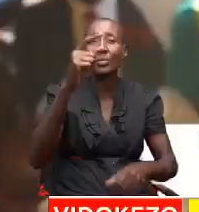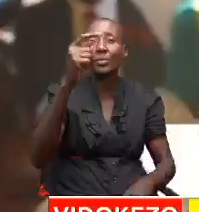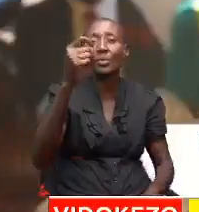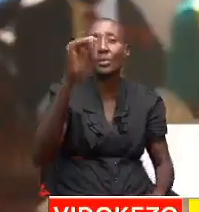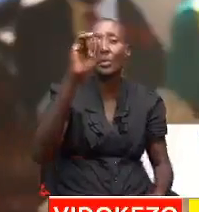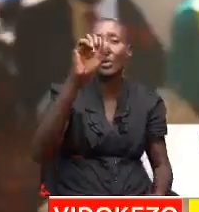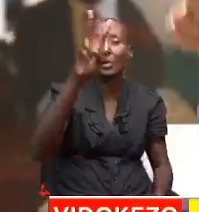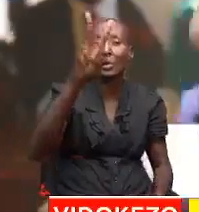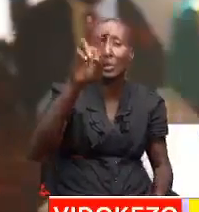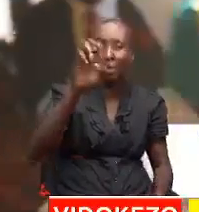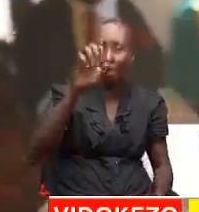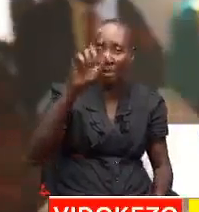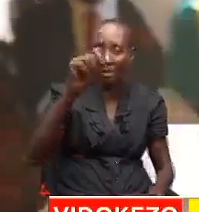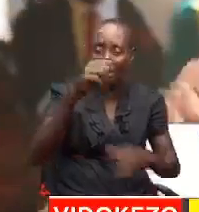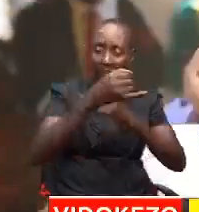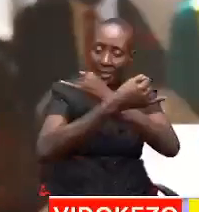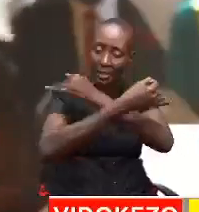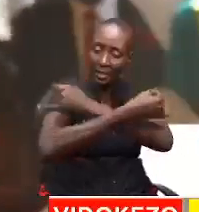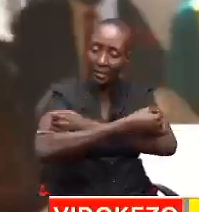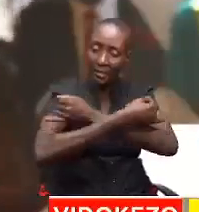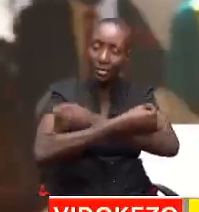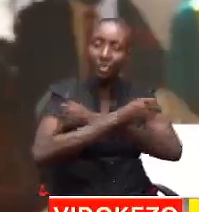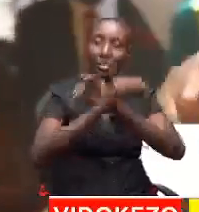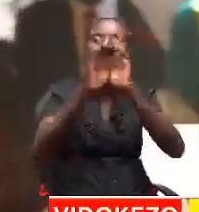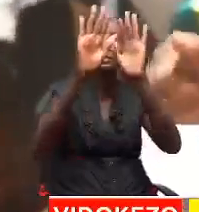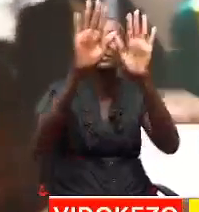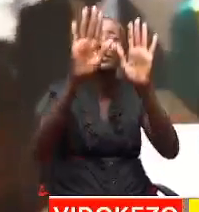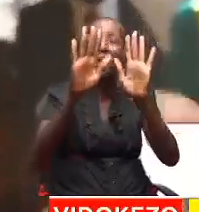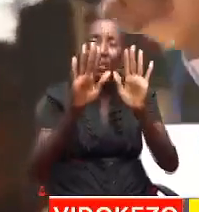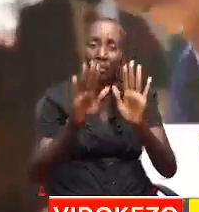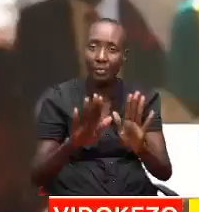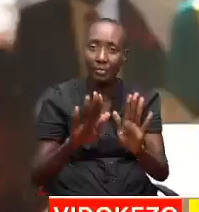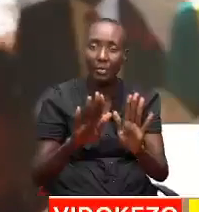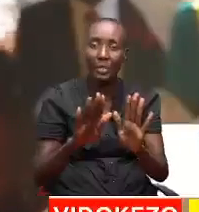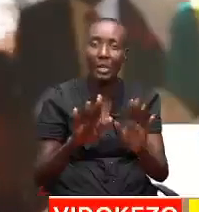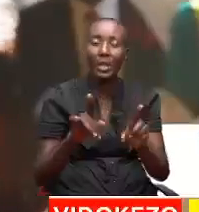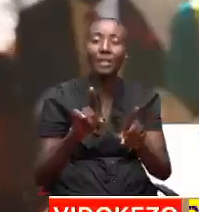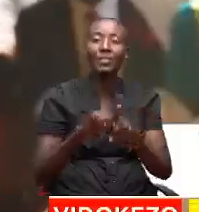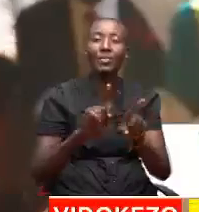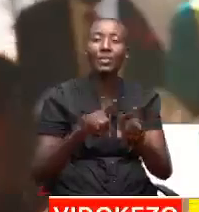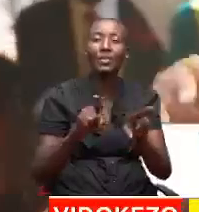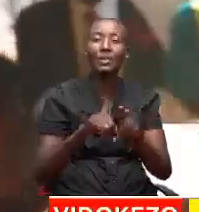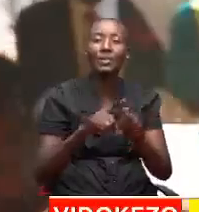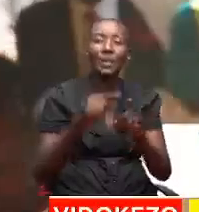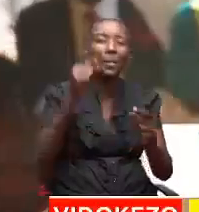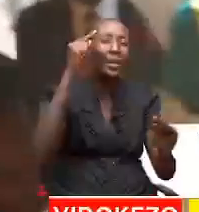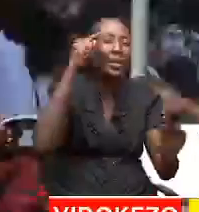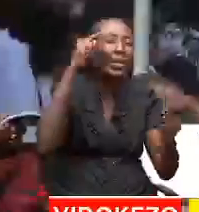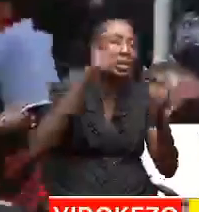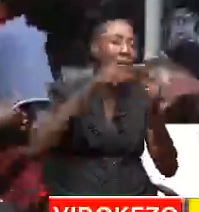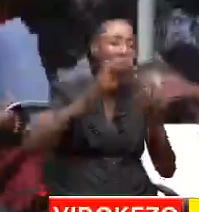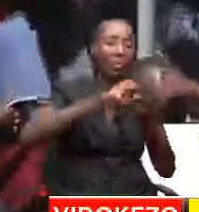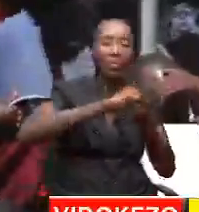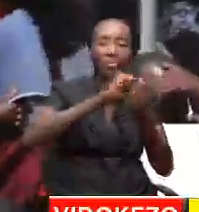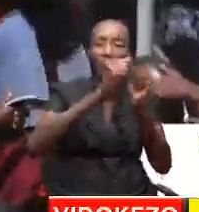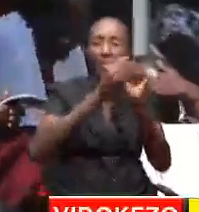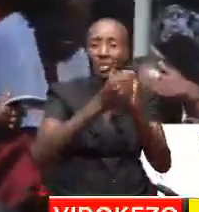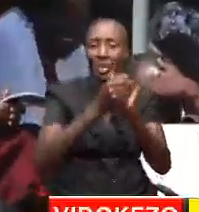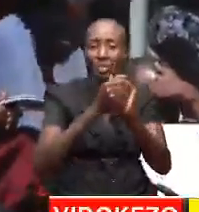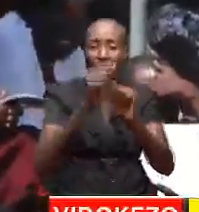institutions is critical, in fact, is the master key to the transformation of our